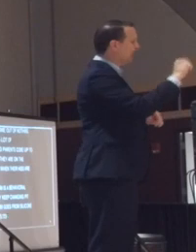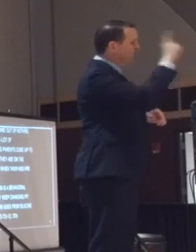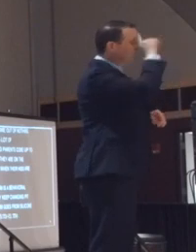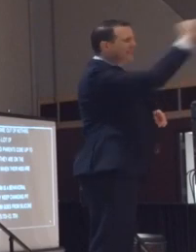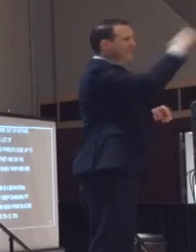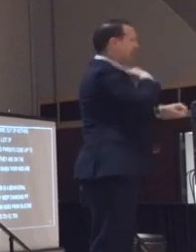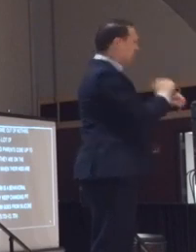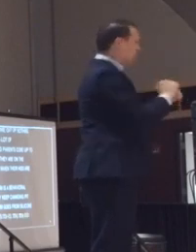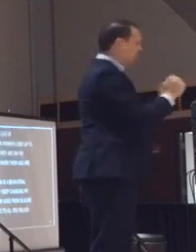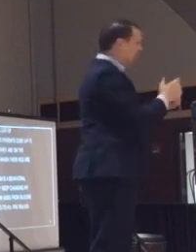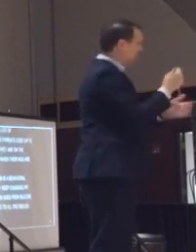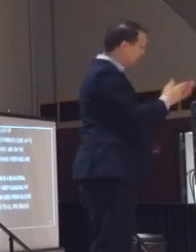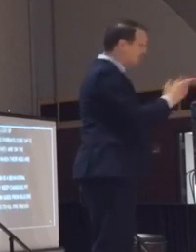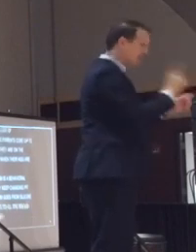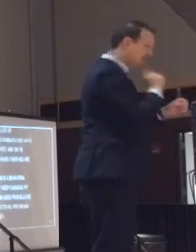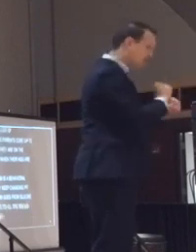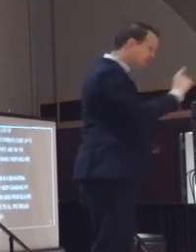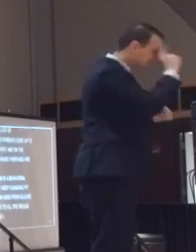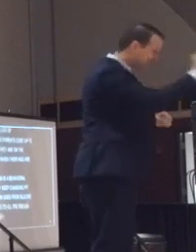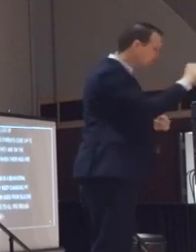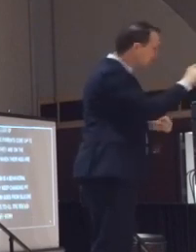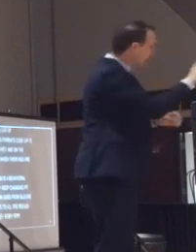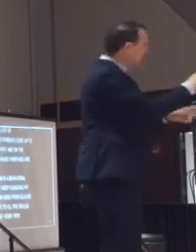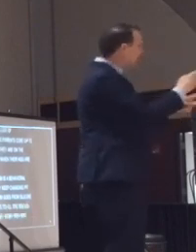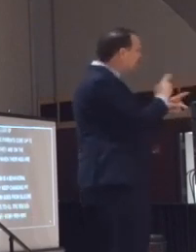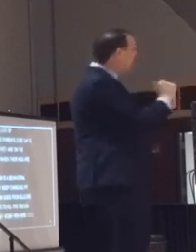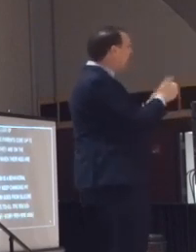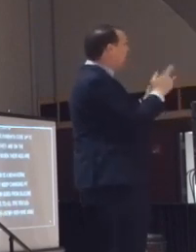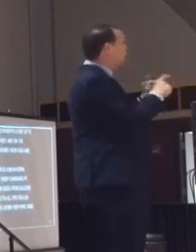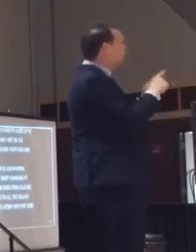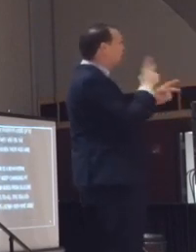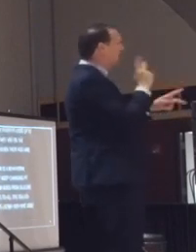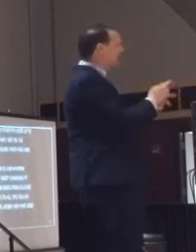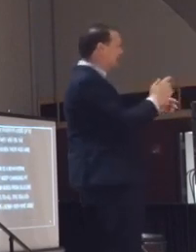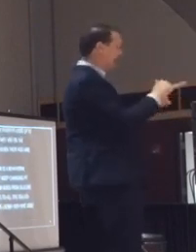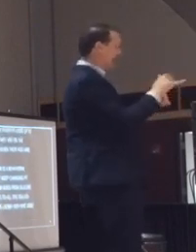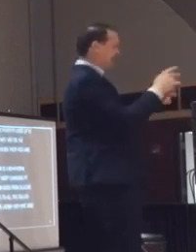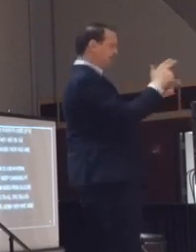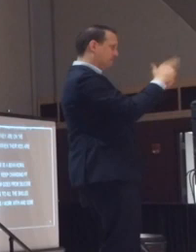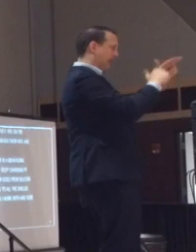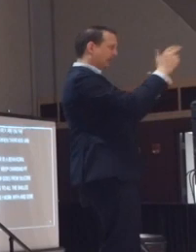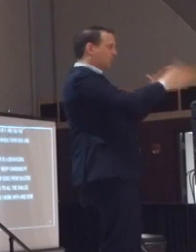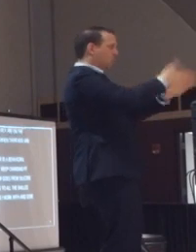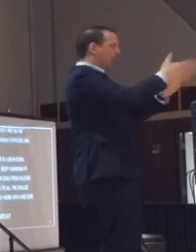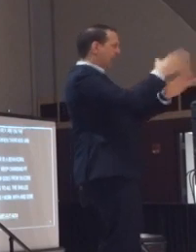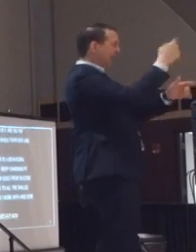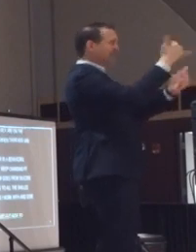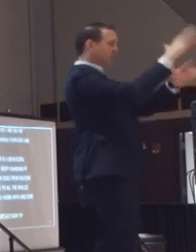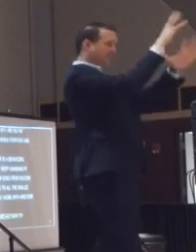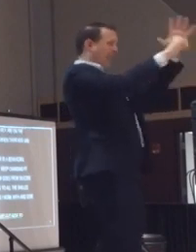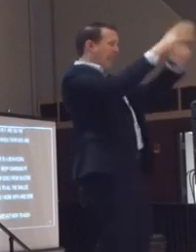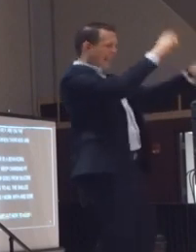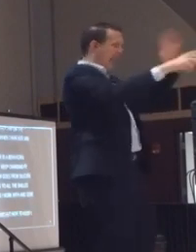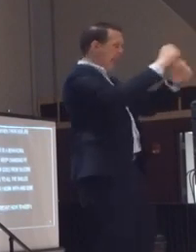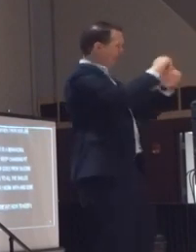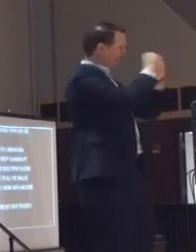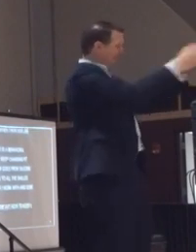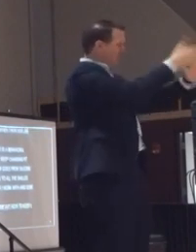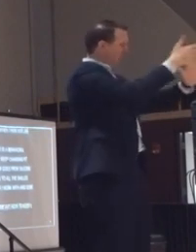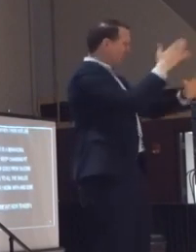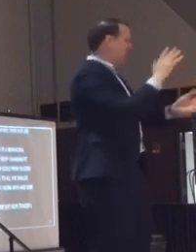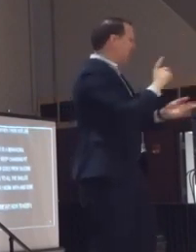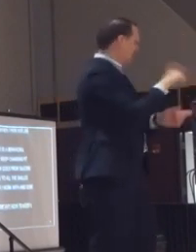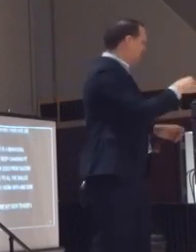and some of them were geniuses. You got to figure out how to keep a plant running when you're tearing down half of it. That really takes some